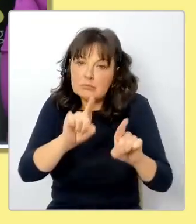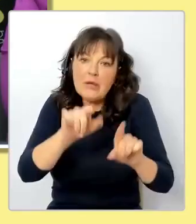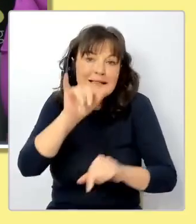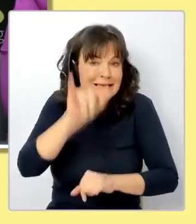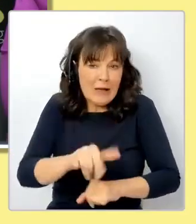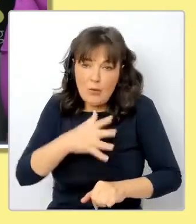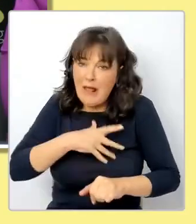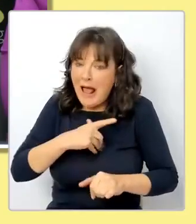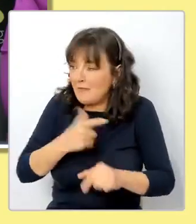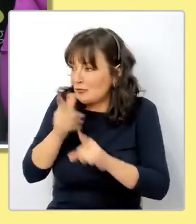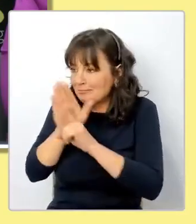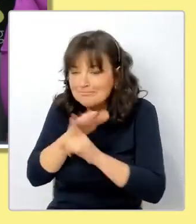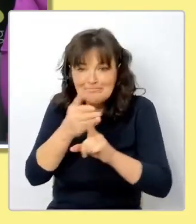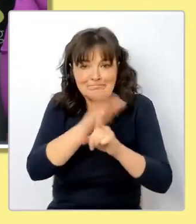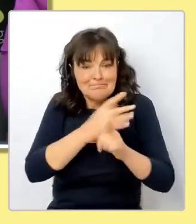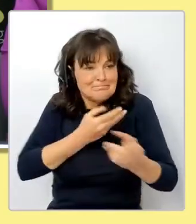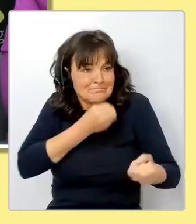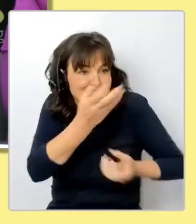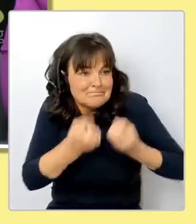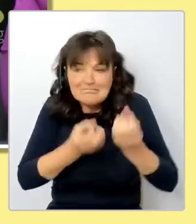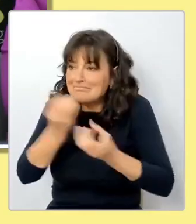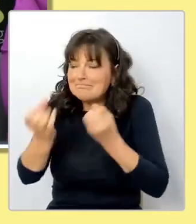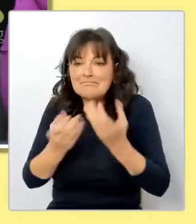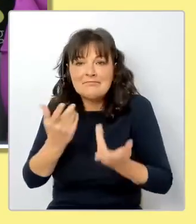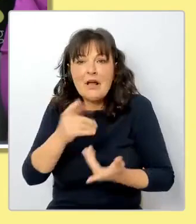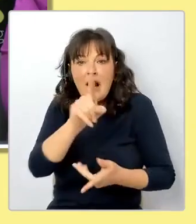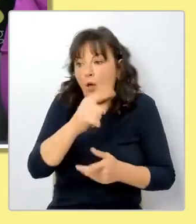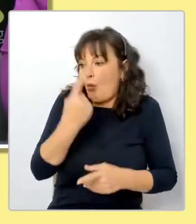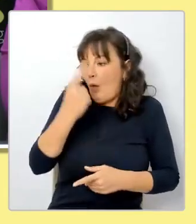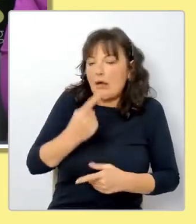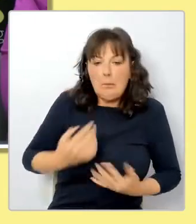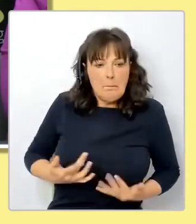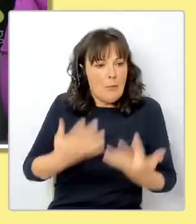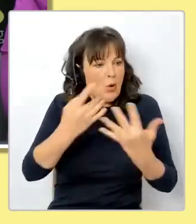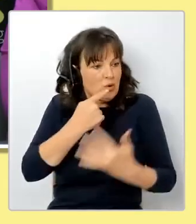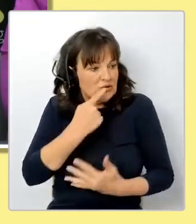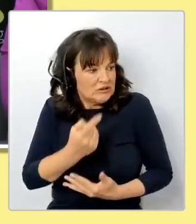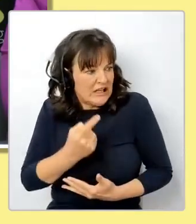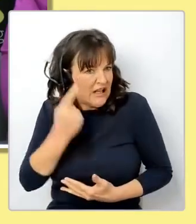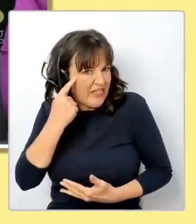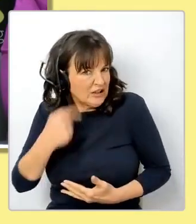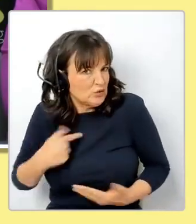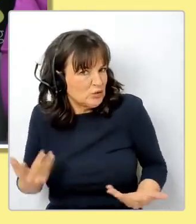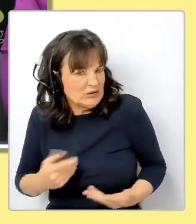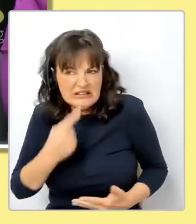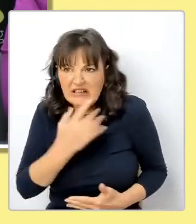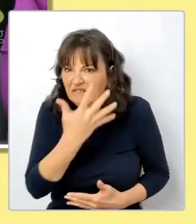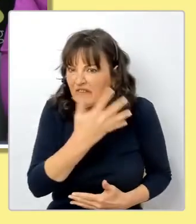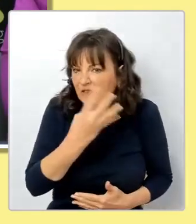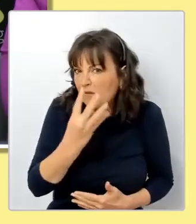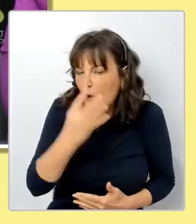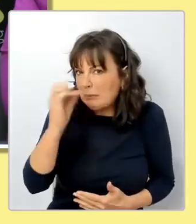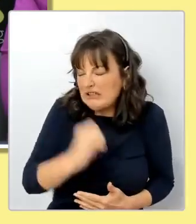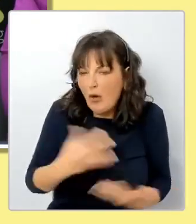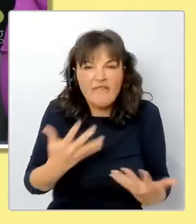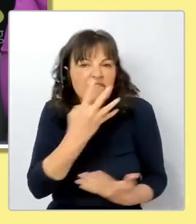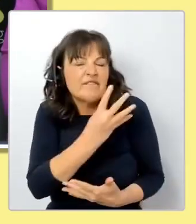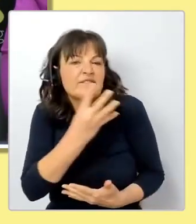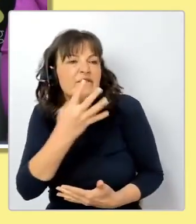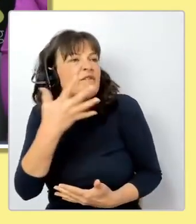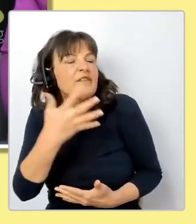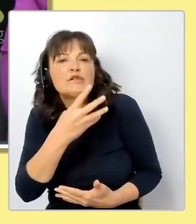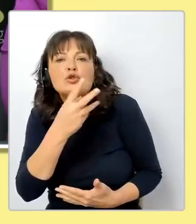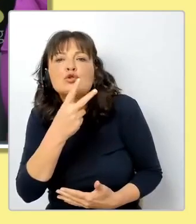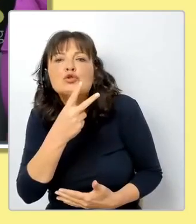majority, not when one poll says 54%, I think as it might do today, or 52%, and we had a poll yesterday that put us at 40-something